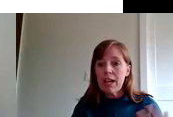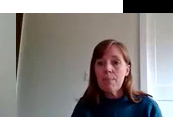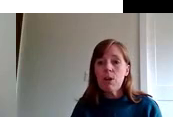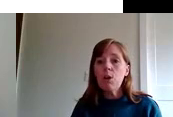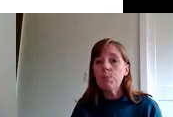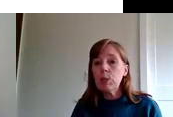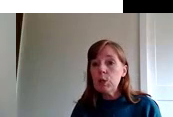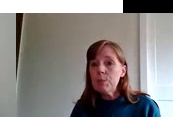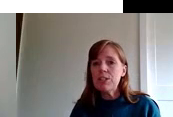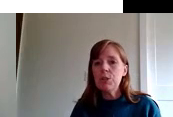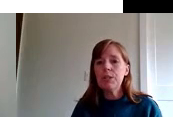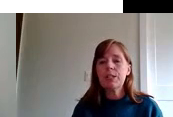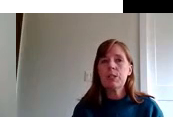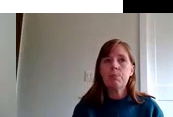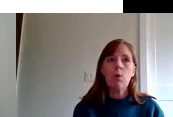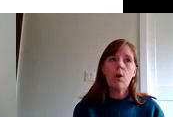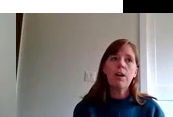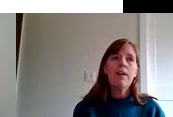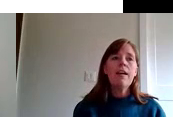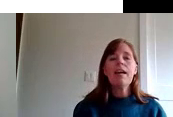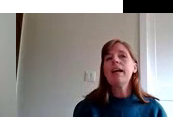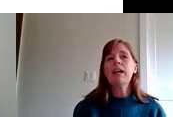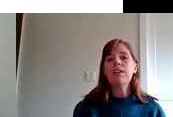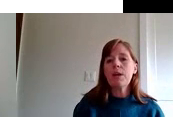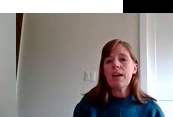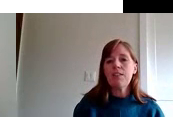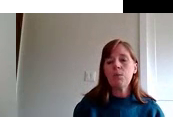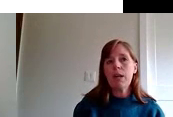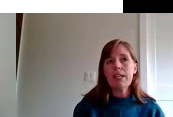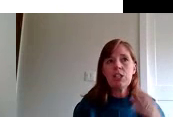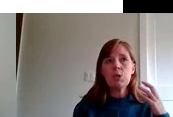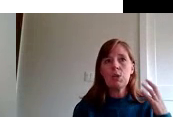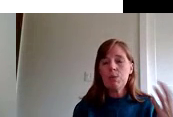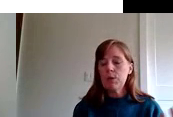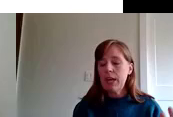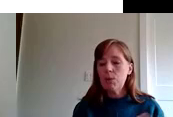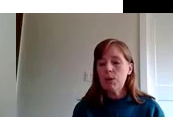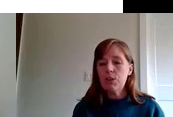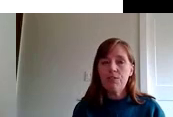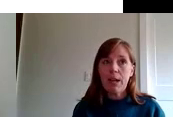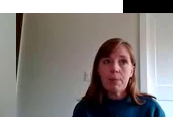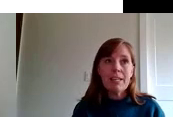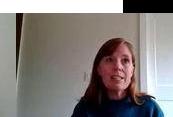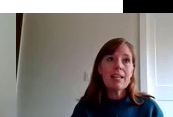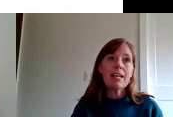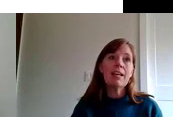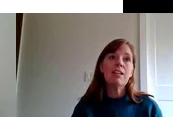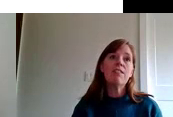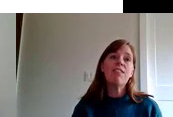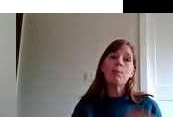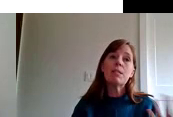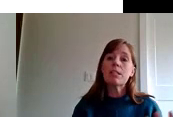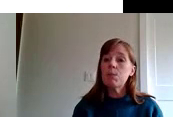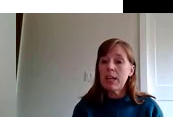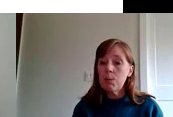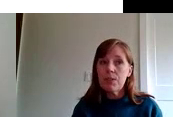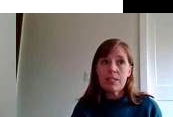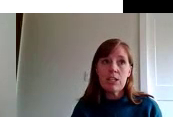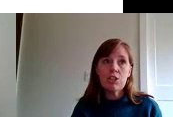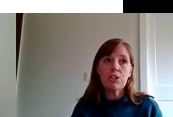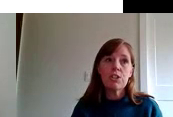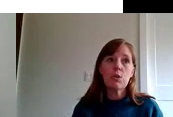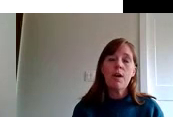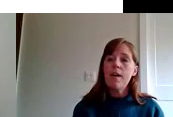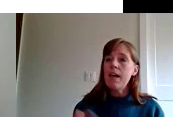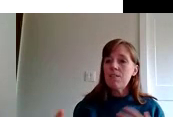a communication app called Blooms that you can explore as ways to communicate with your families and the families to communicate